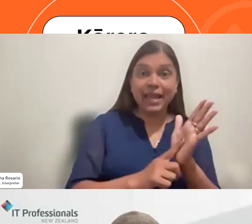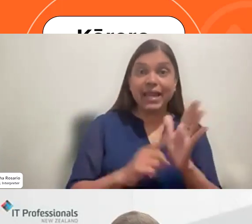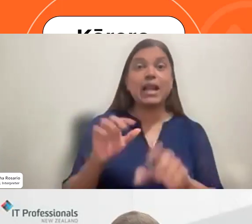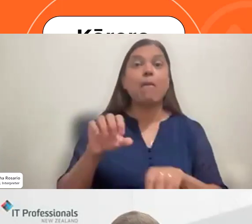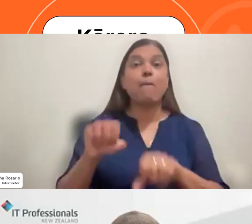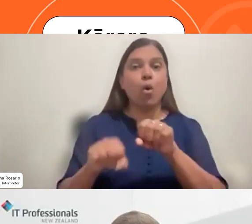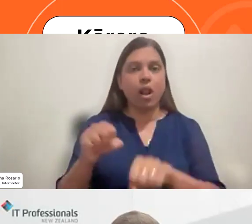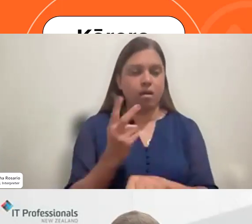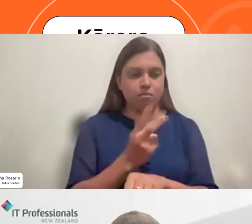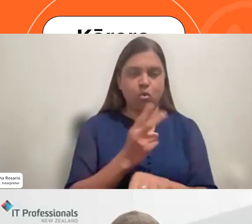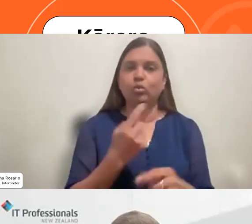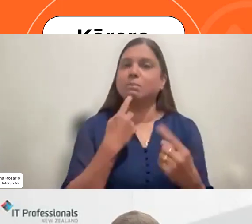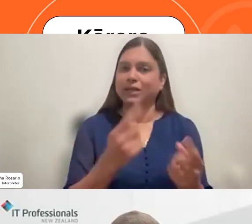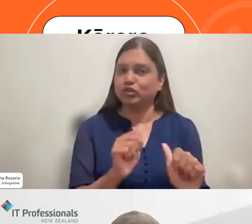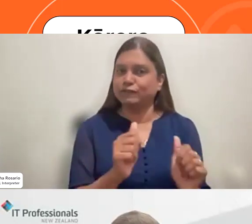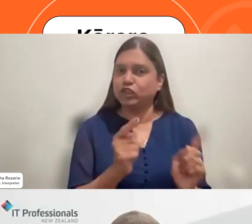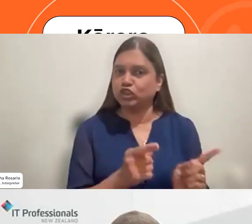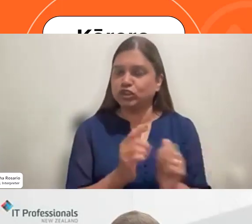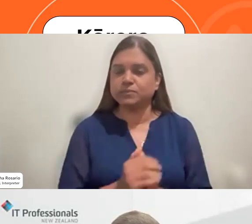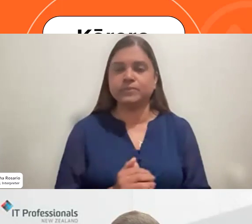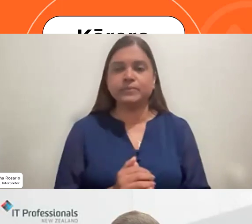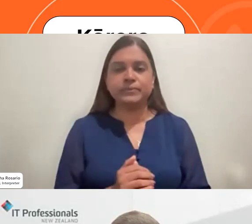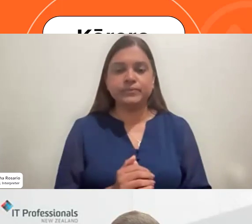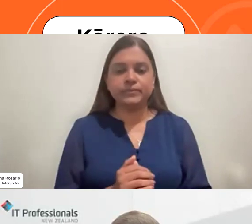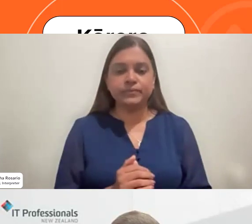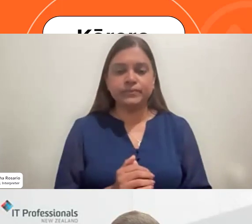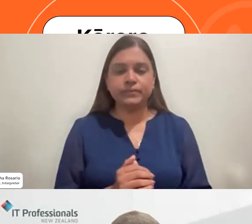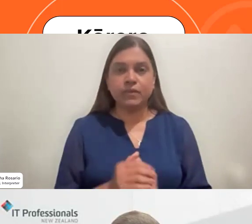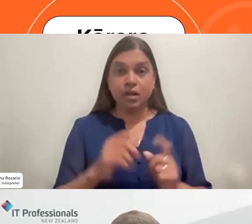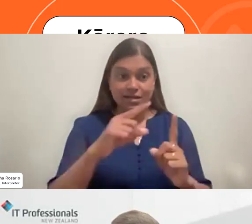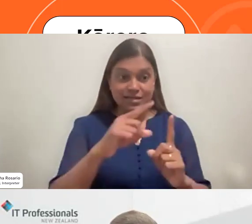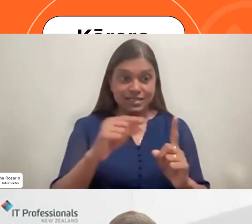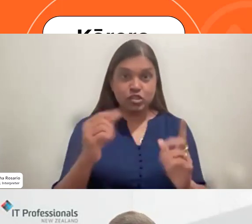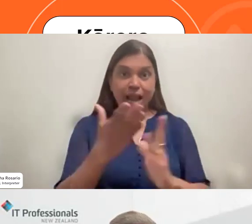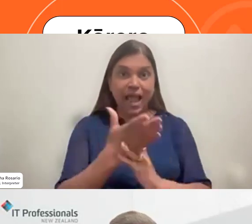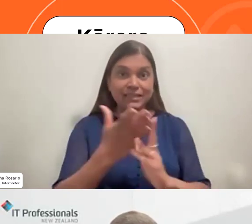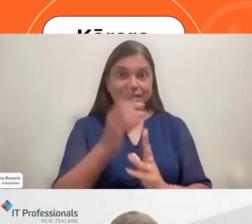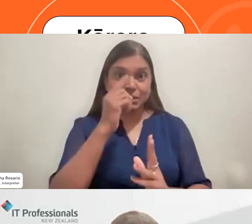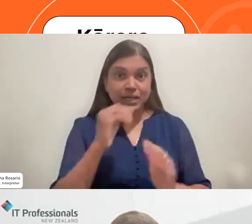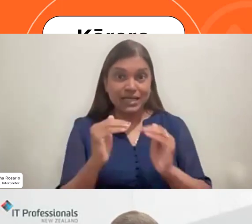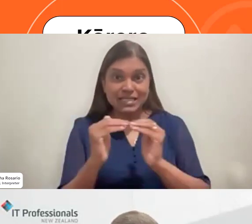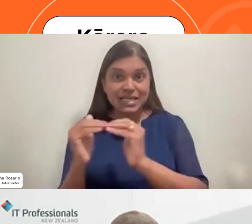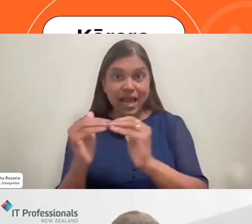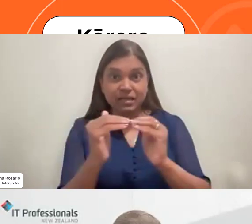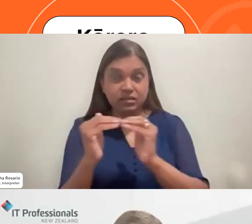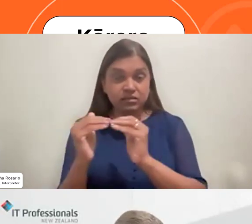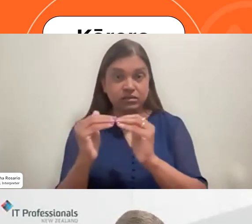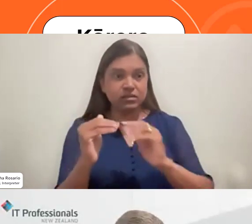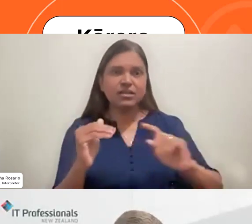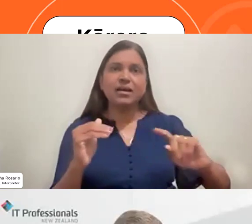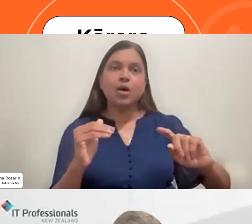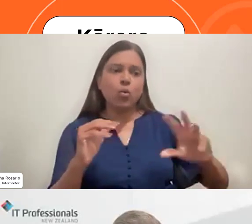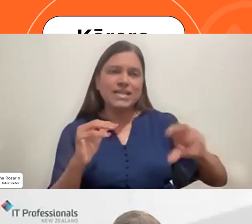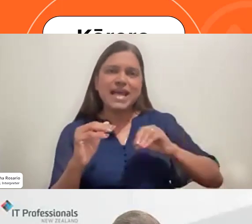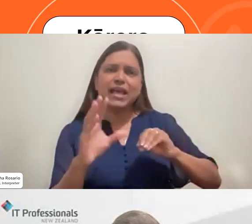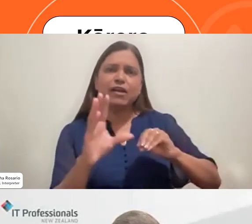The digital accessibility standard will take what we have now in the Web Accessibility Standard